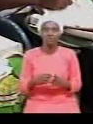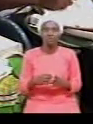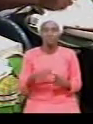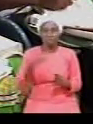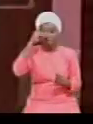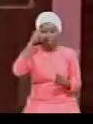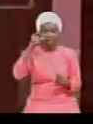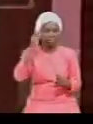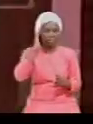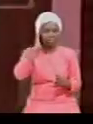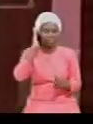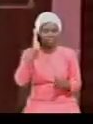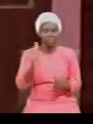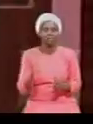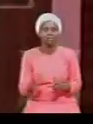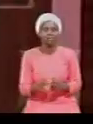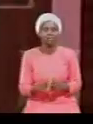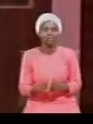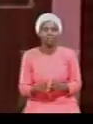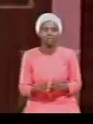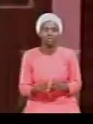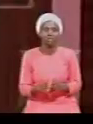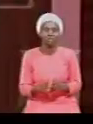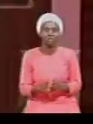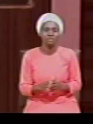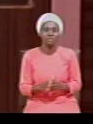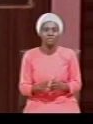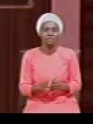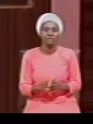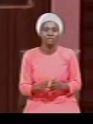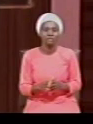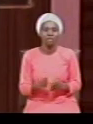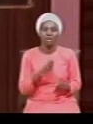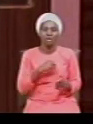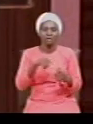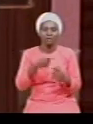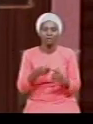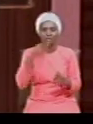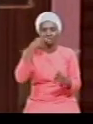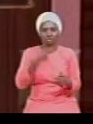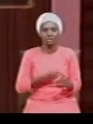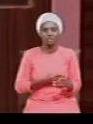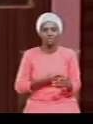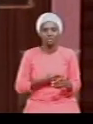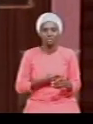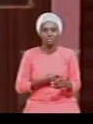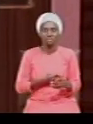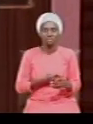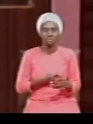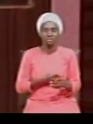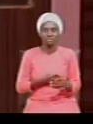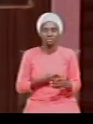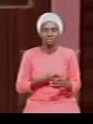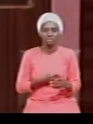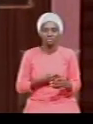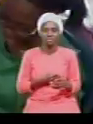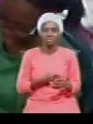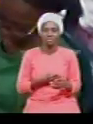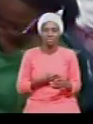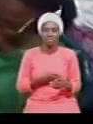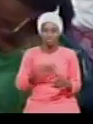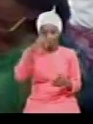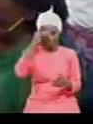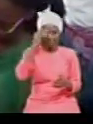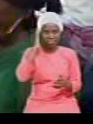over many countries. And then he tells us, he shall drink of the